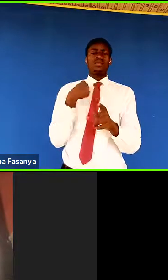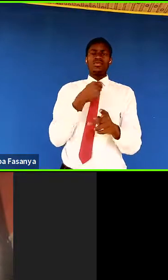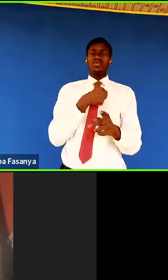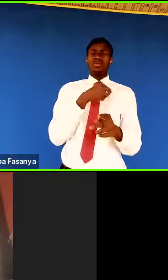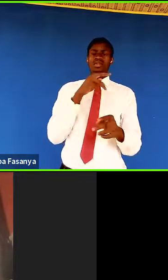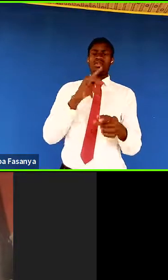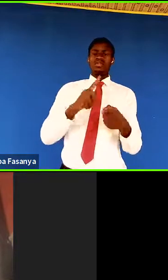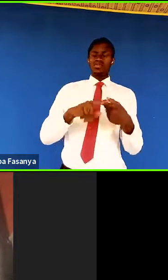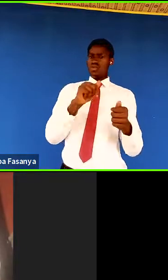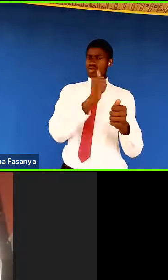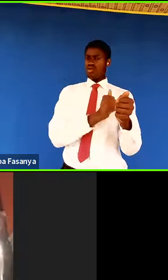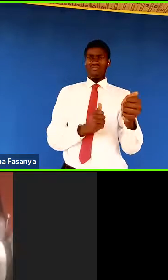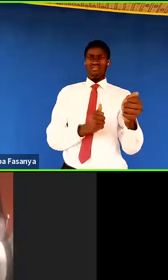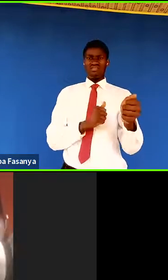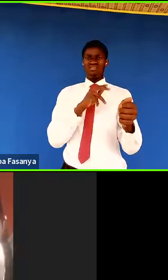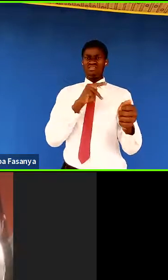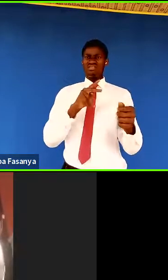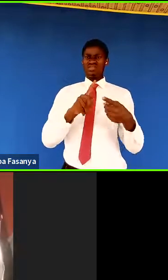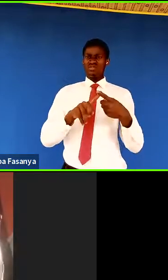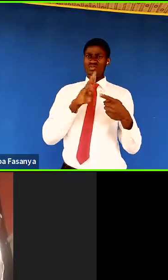take. Also